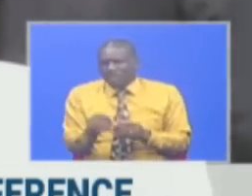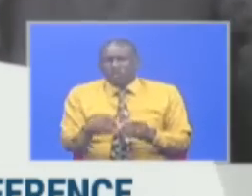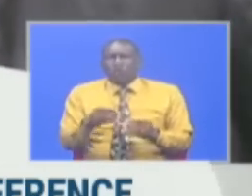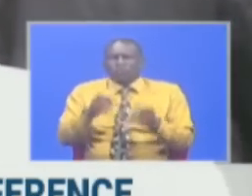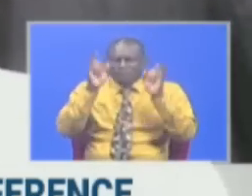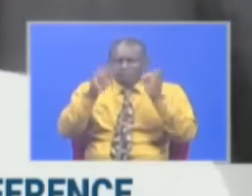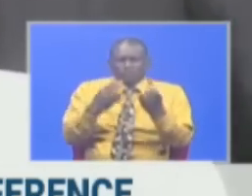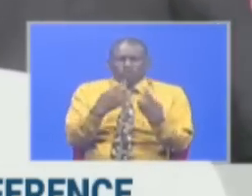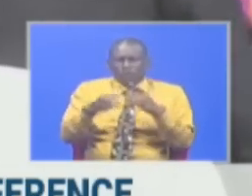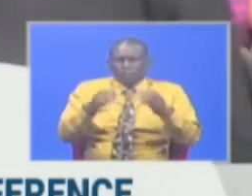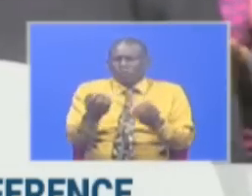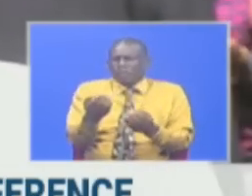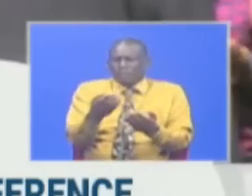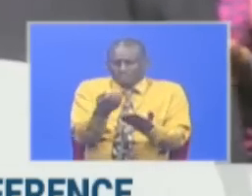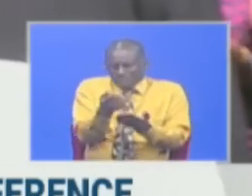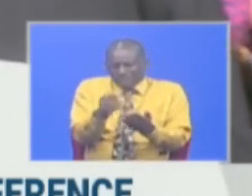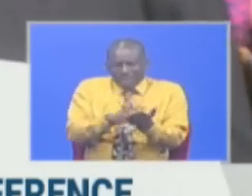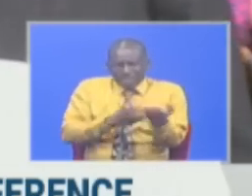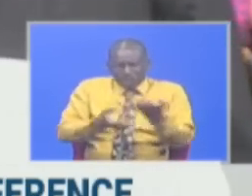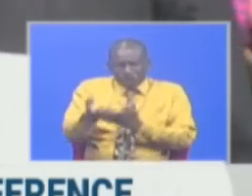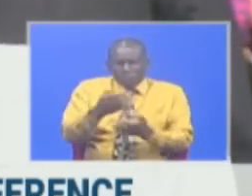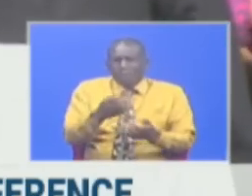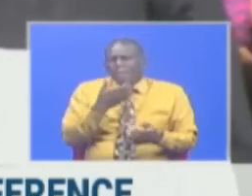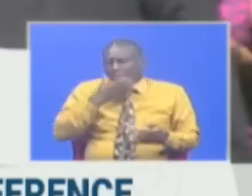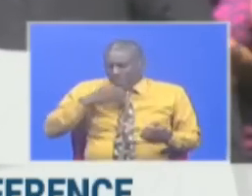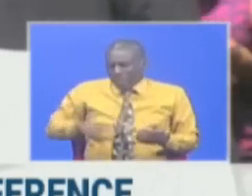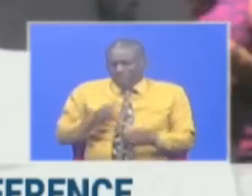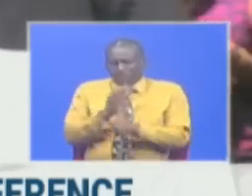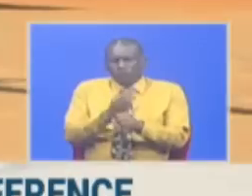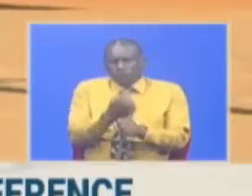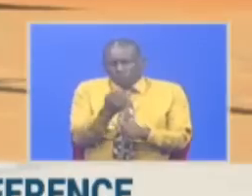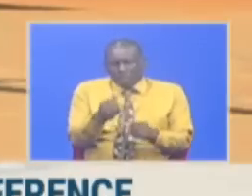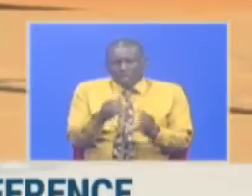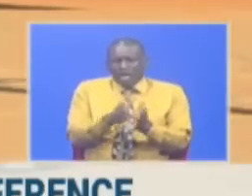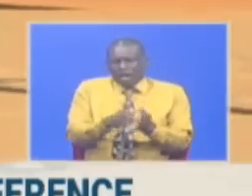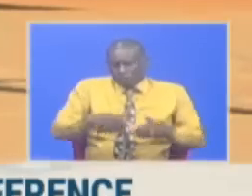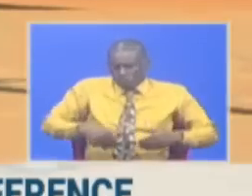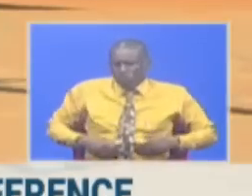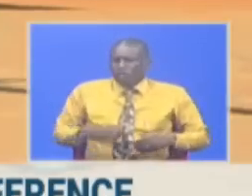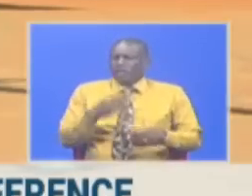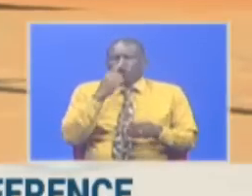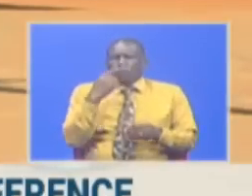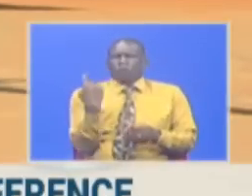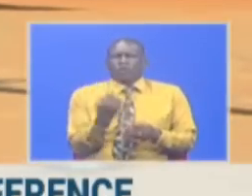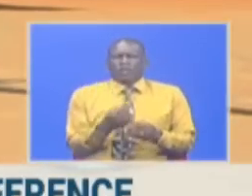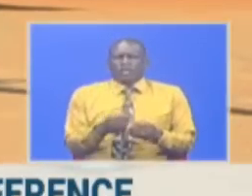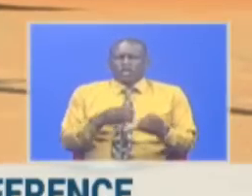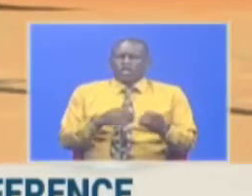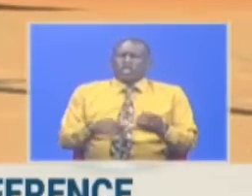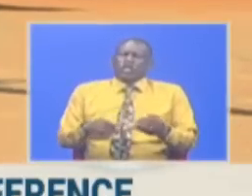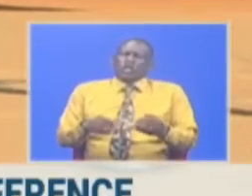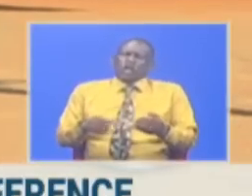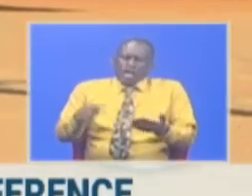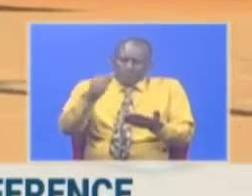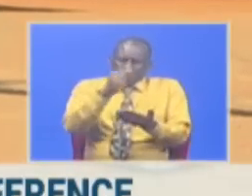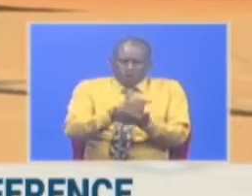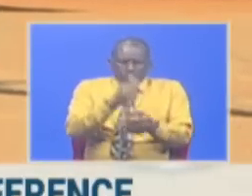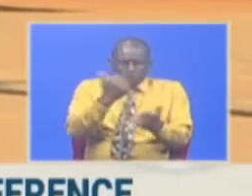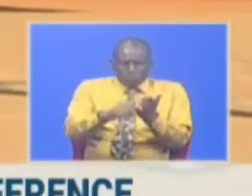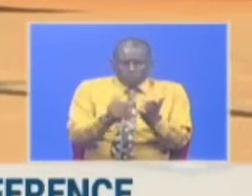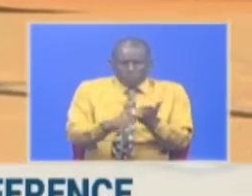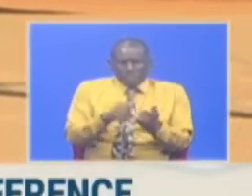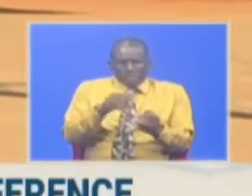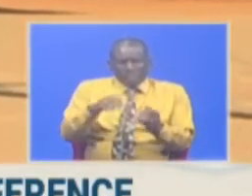we get our young people employed? Parents have spent money and yet they're just sitting at home. Unemployment is biting in this country, particularly among the